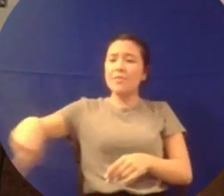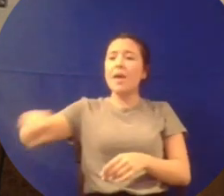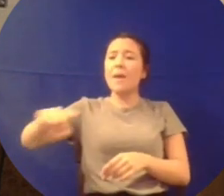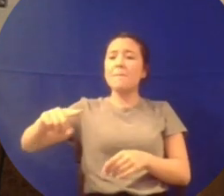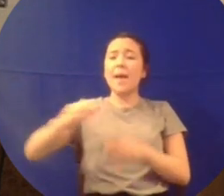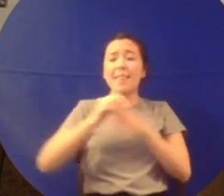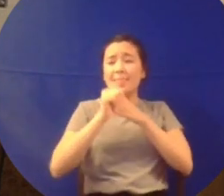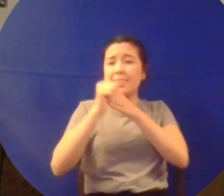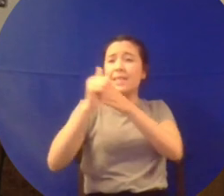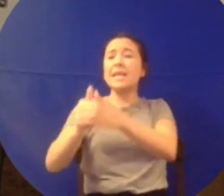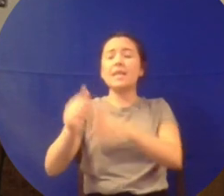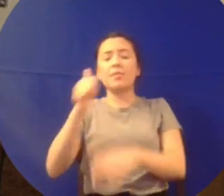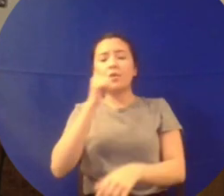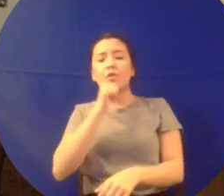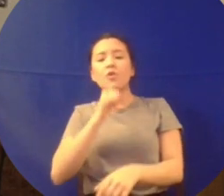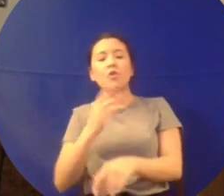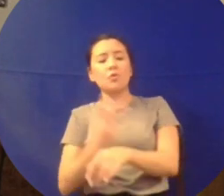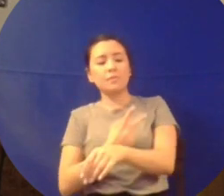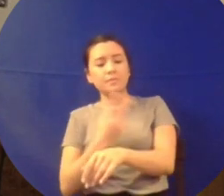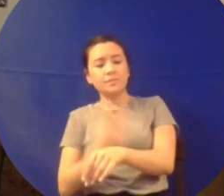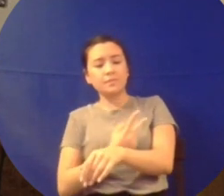ewes with care.